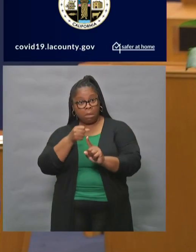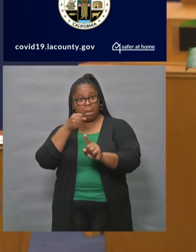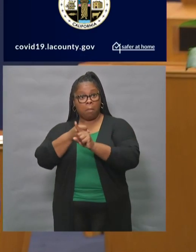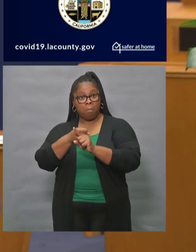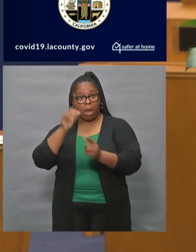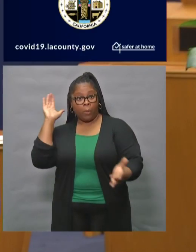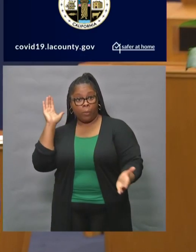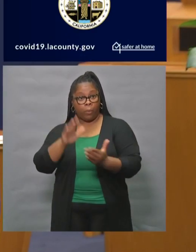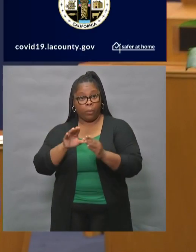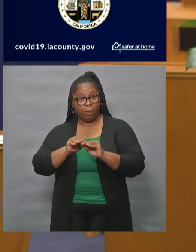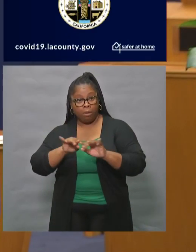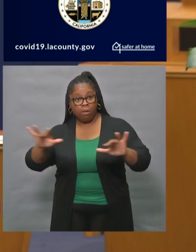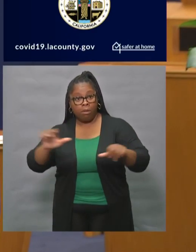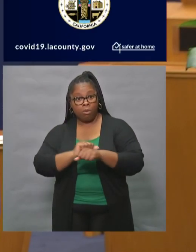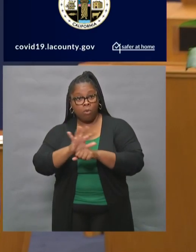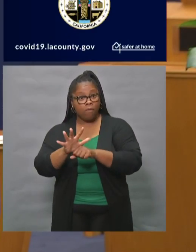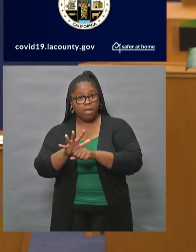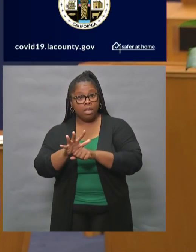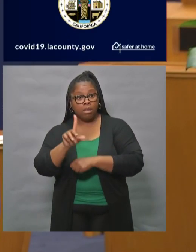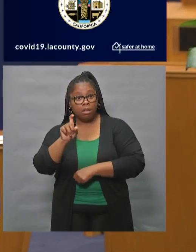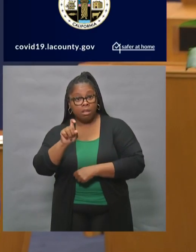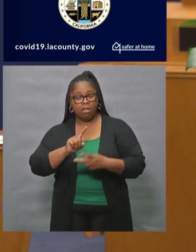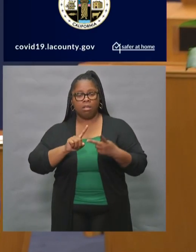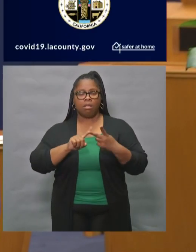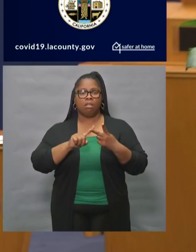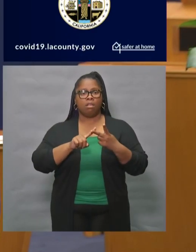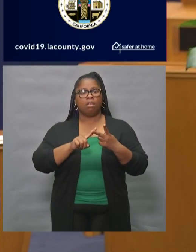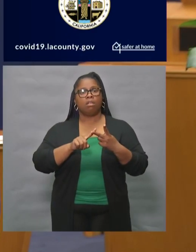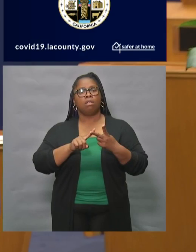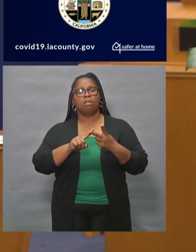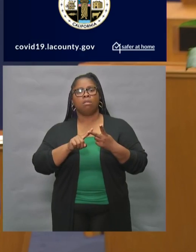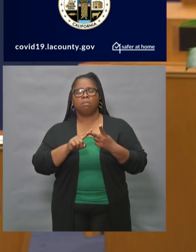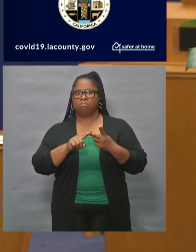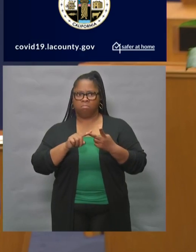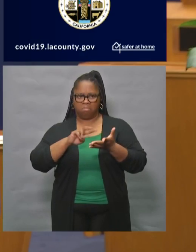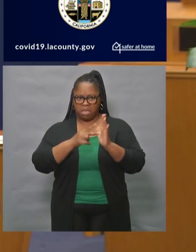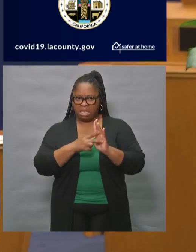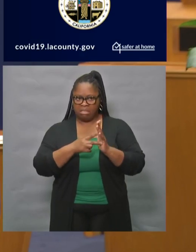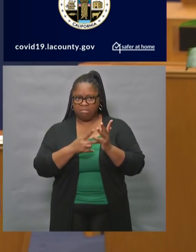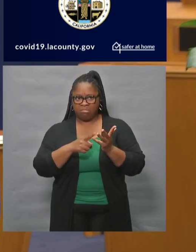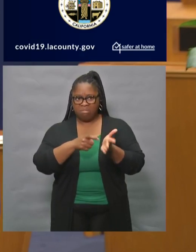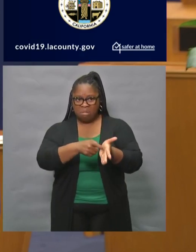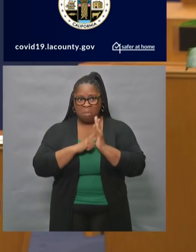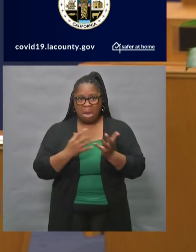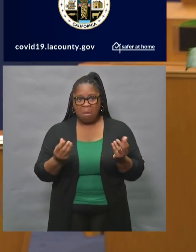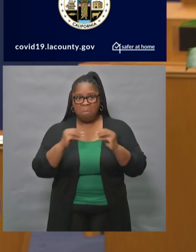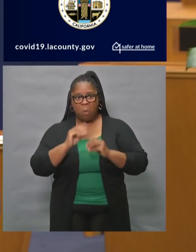COVID-19 across the county and also the associated demand for hospital beds and the demand on the